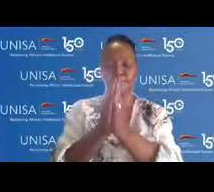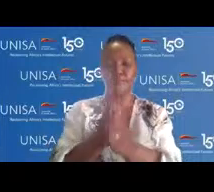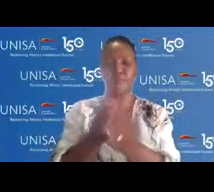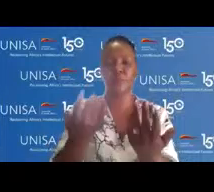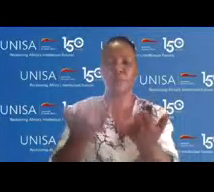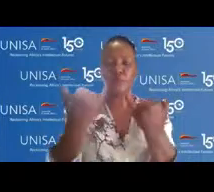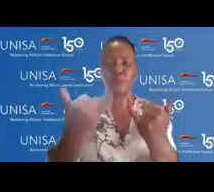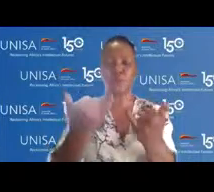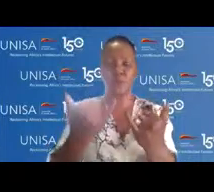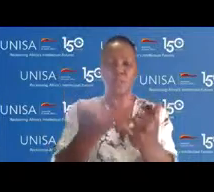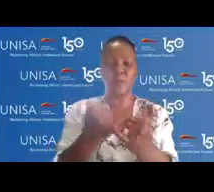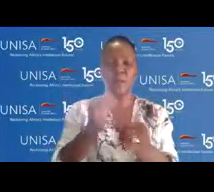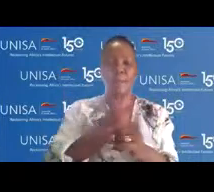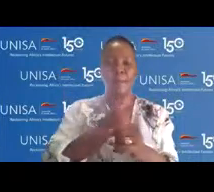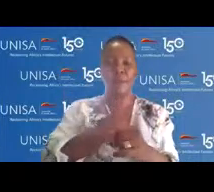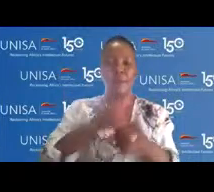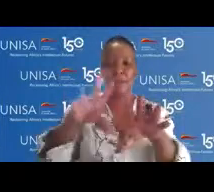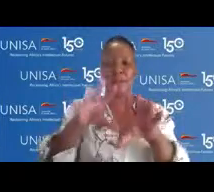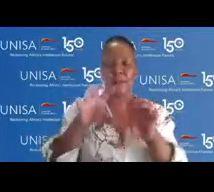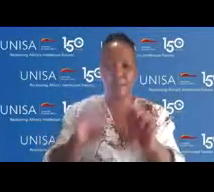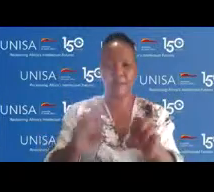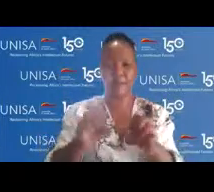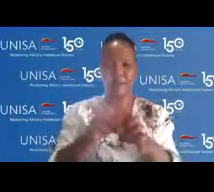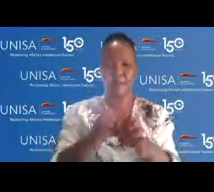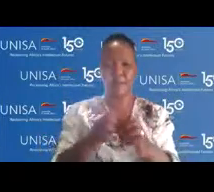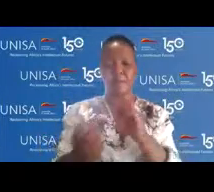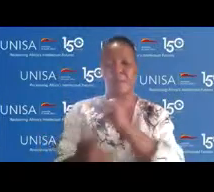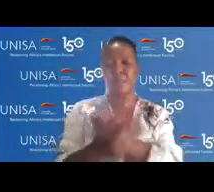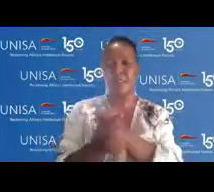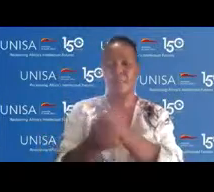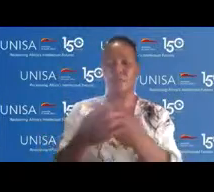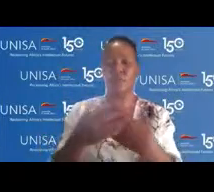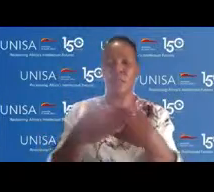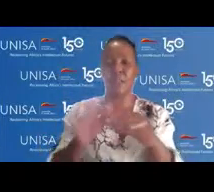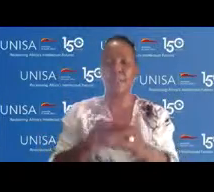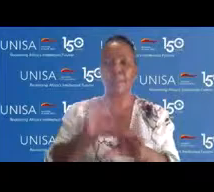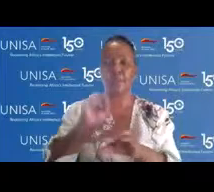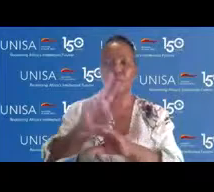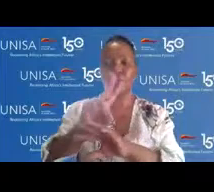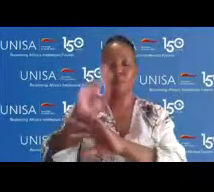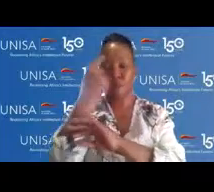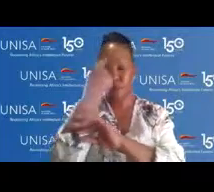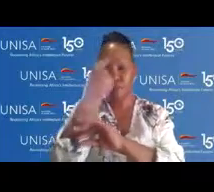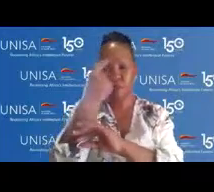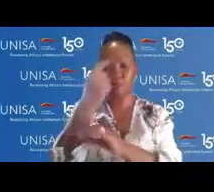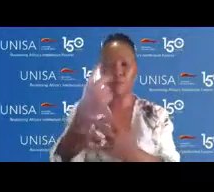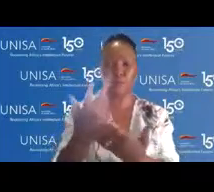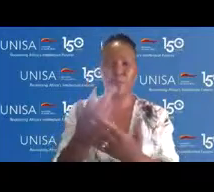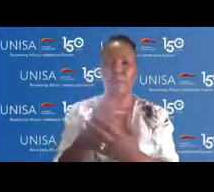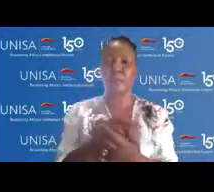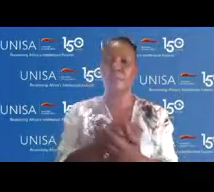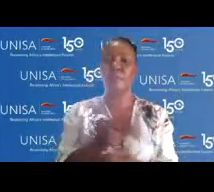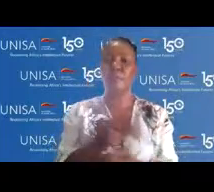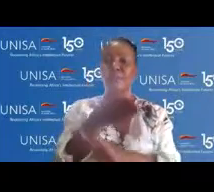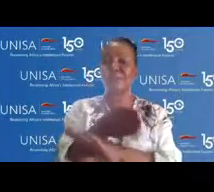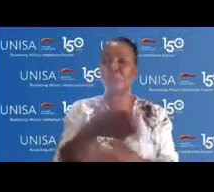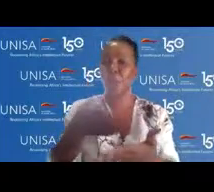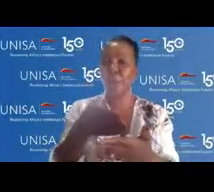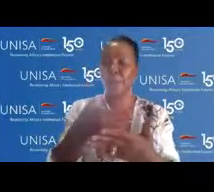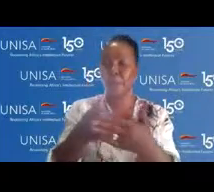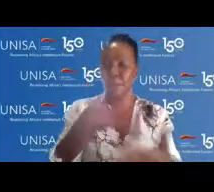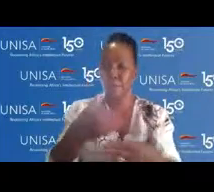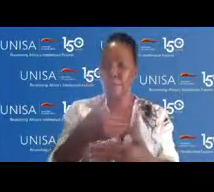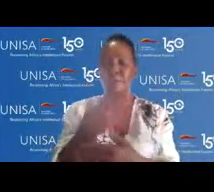session. So I did post it there for you guys. Remember, that's starting at 12 o'clock. If you haven't attended that type of session, guys, I really recommend